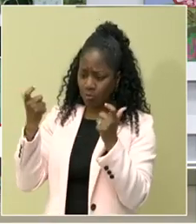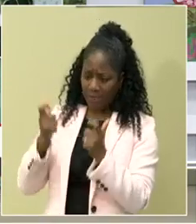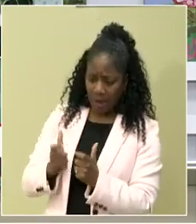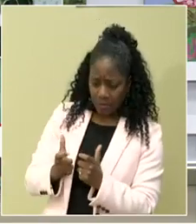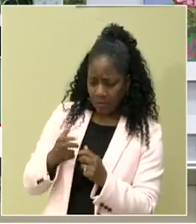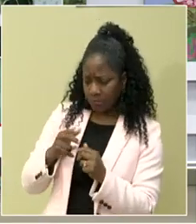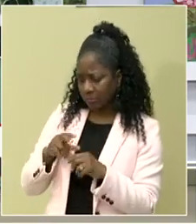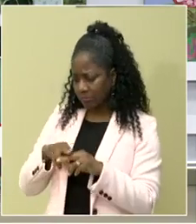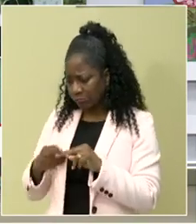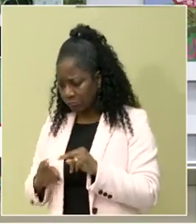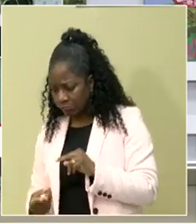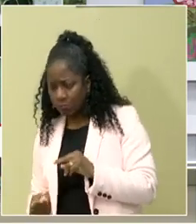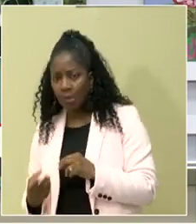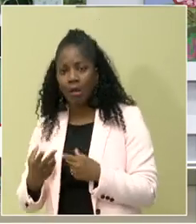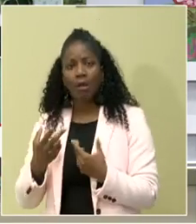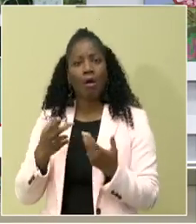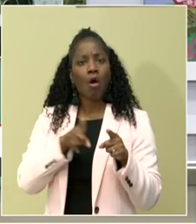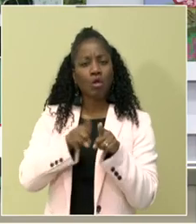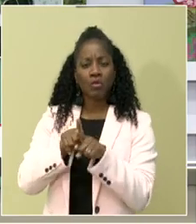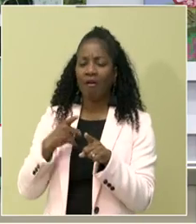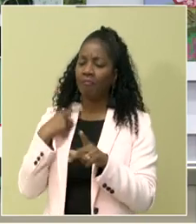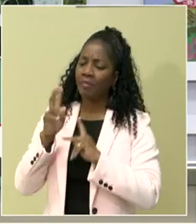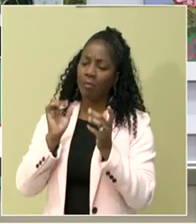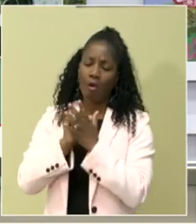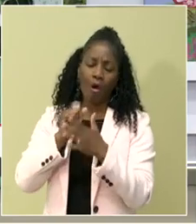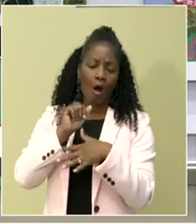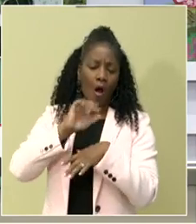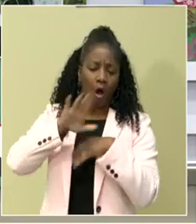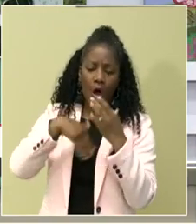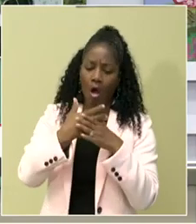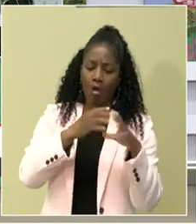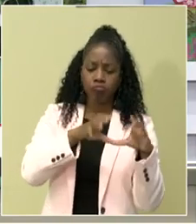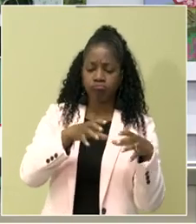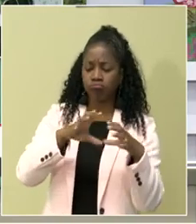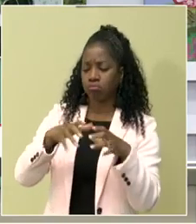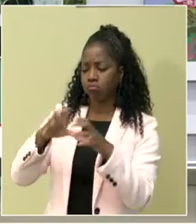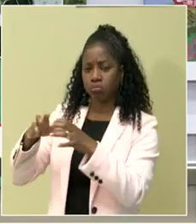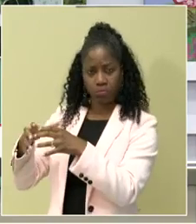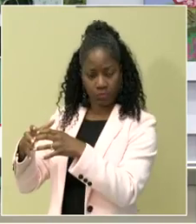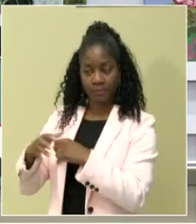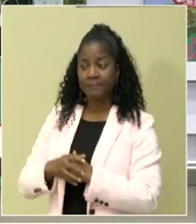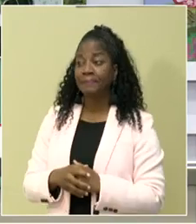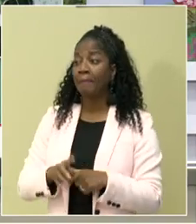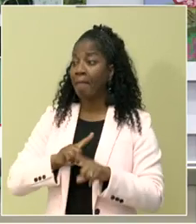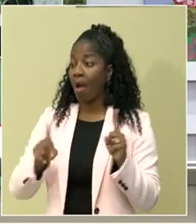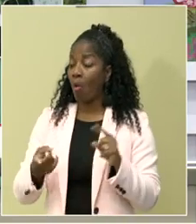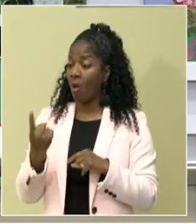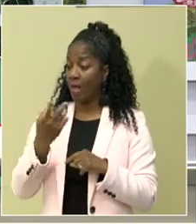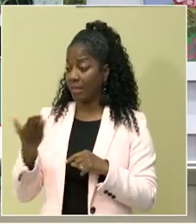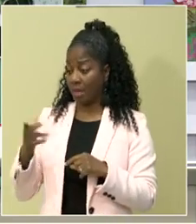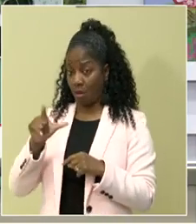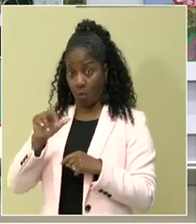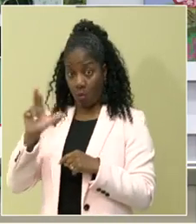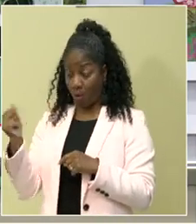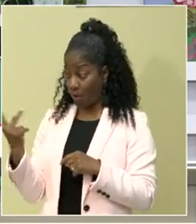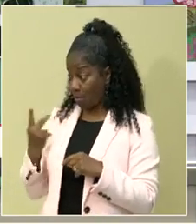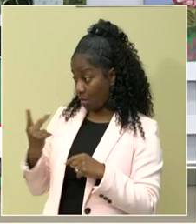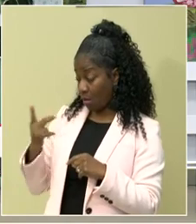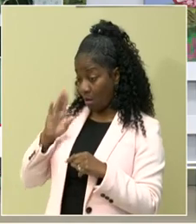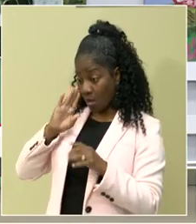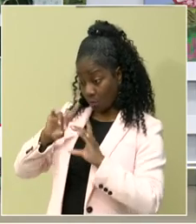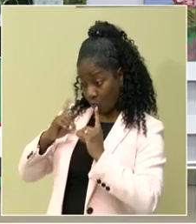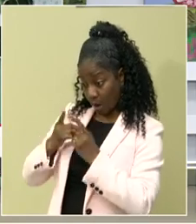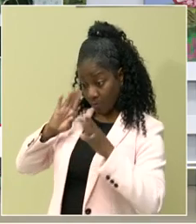it. We have people in all categories. One thing that Laura and I and the department have been